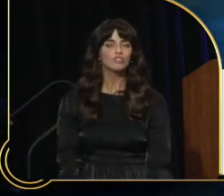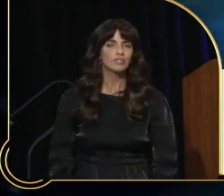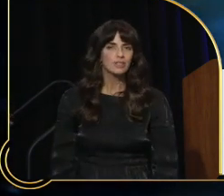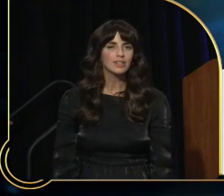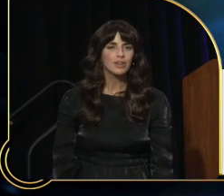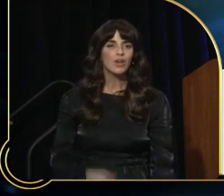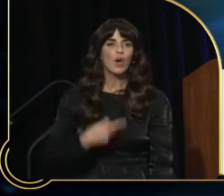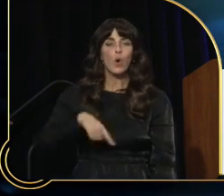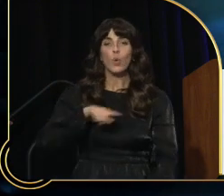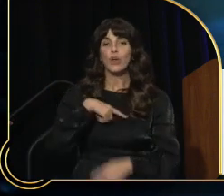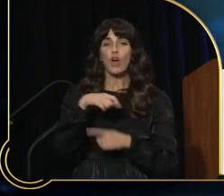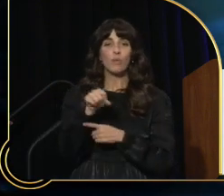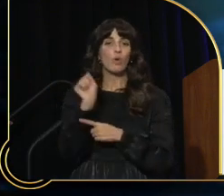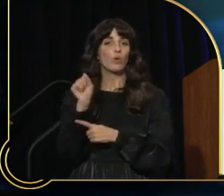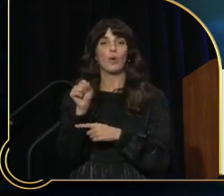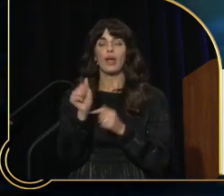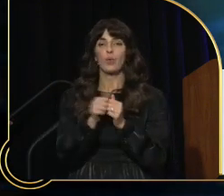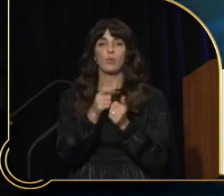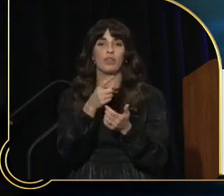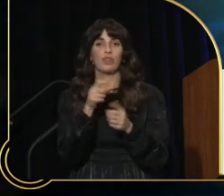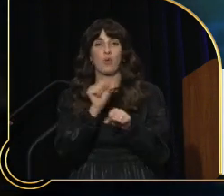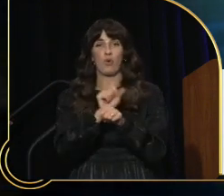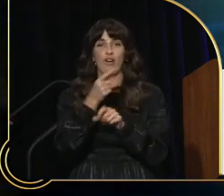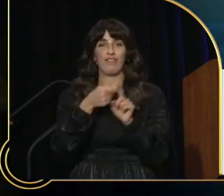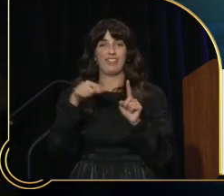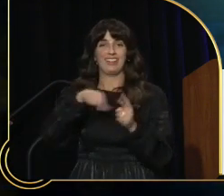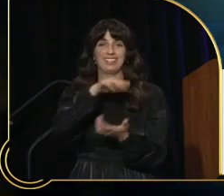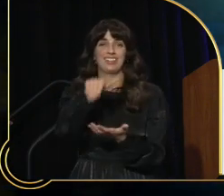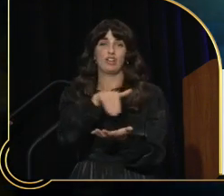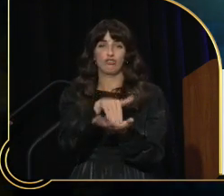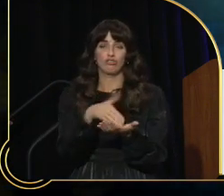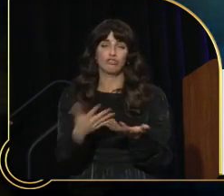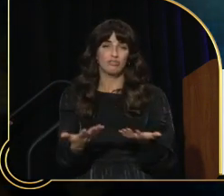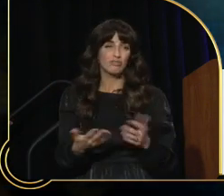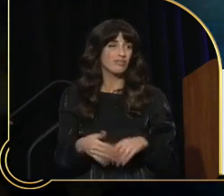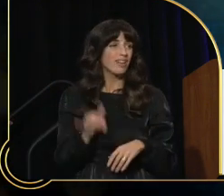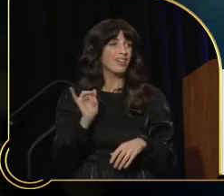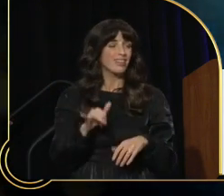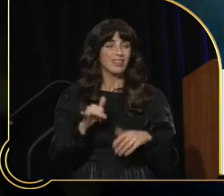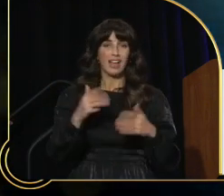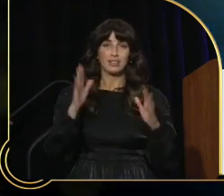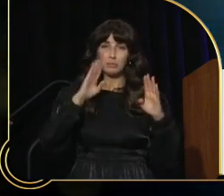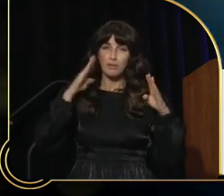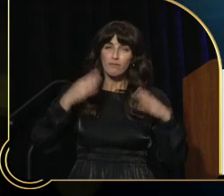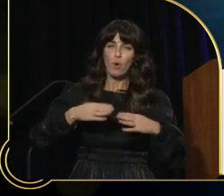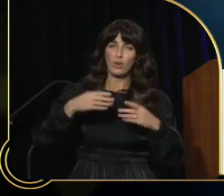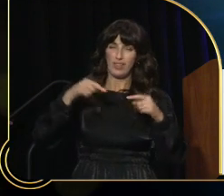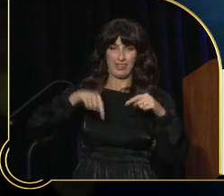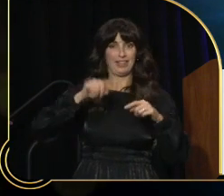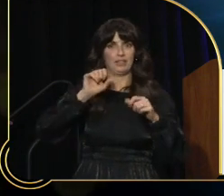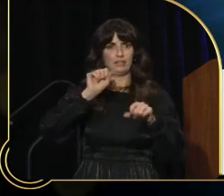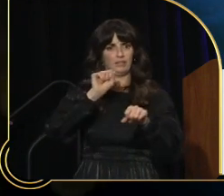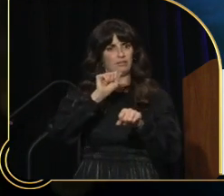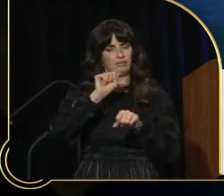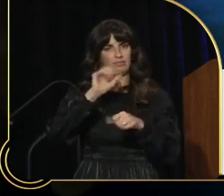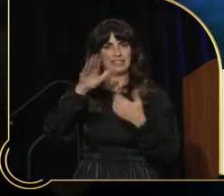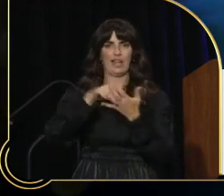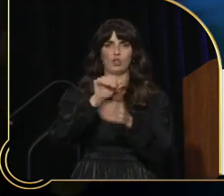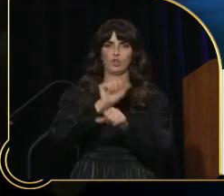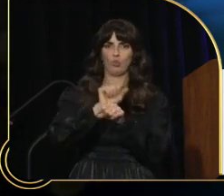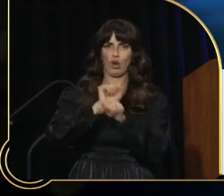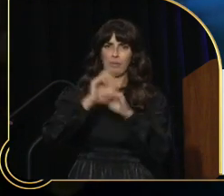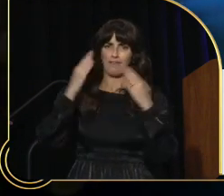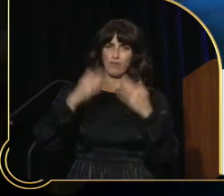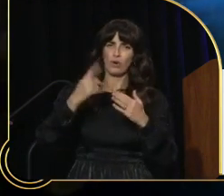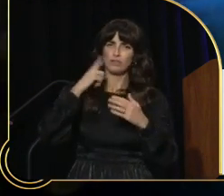blown away by the work of this center, which has been focused year after year after the original